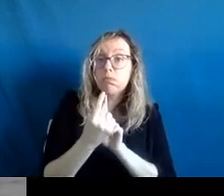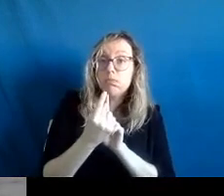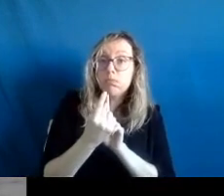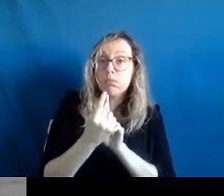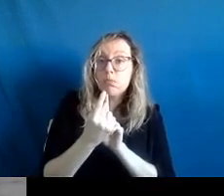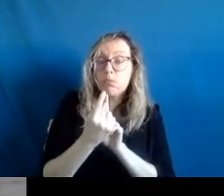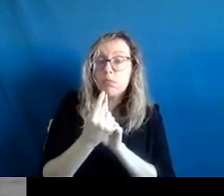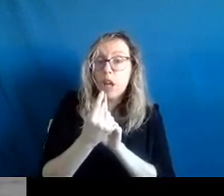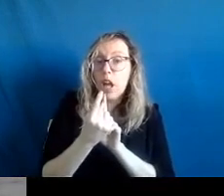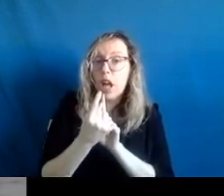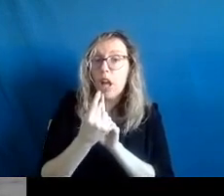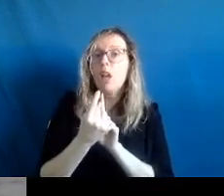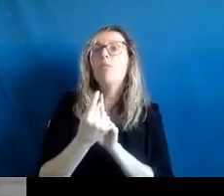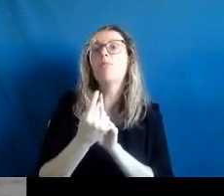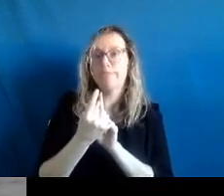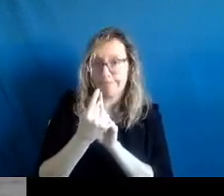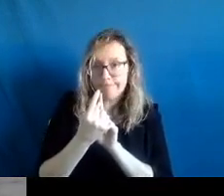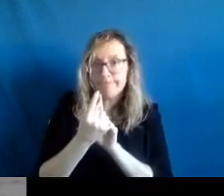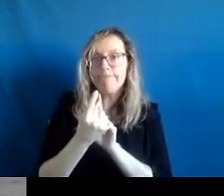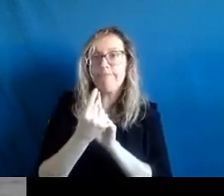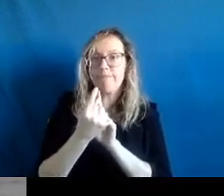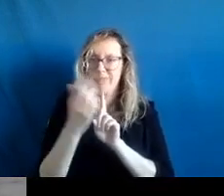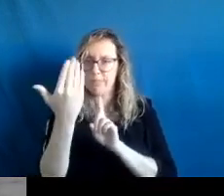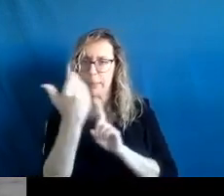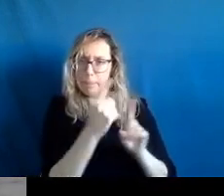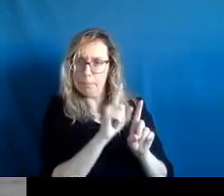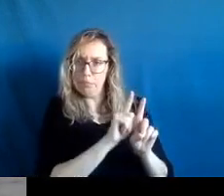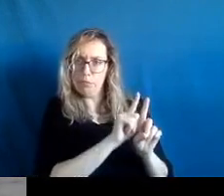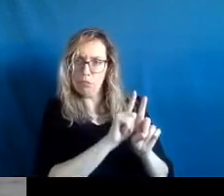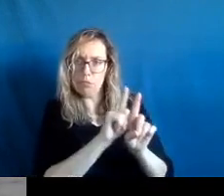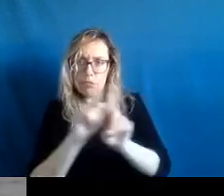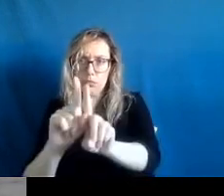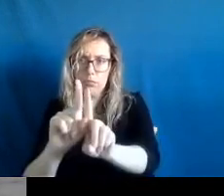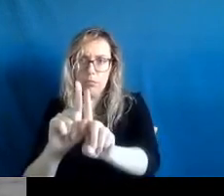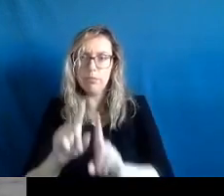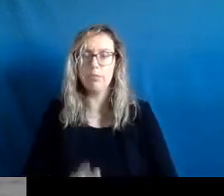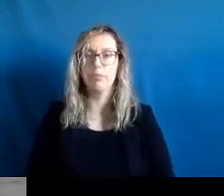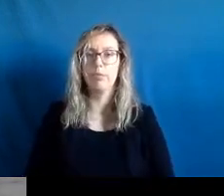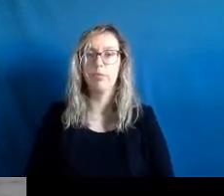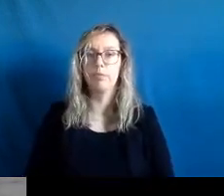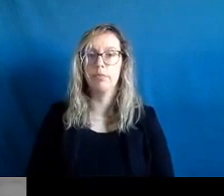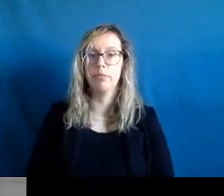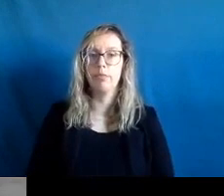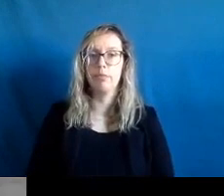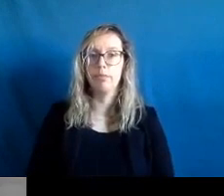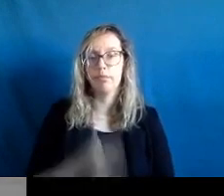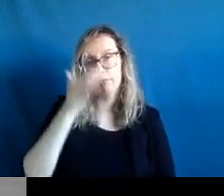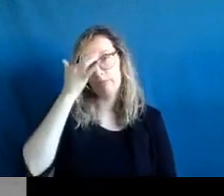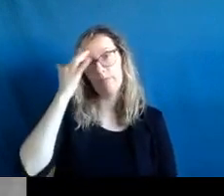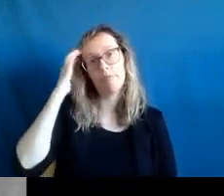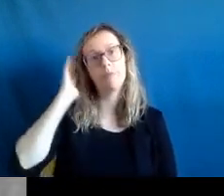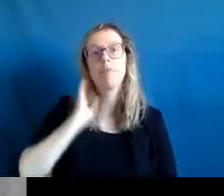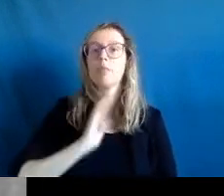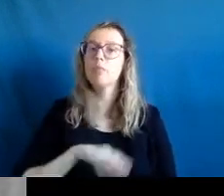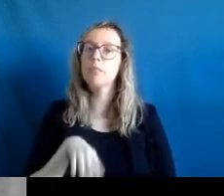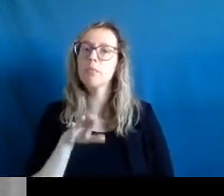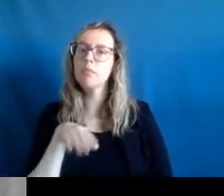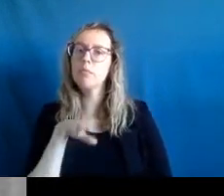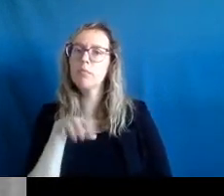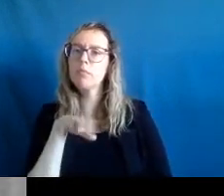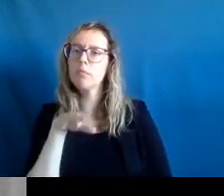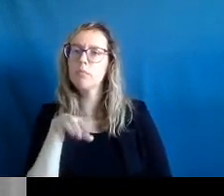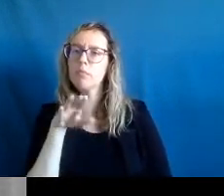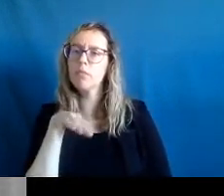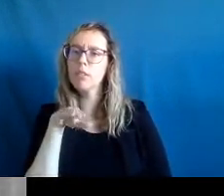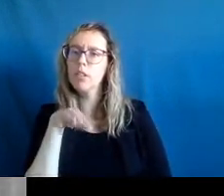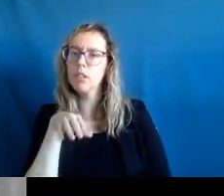she brought Peter in. The servant woman stationed at the gate asked Peter, "Aren't